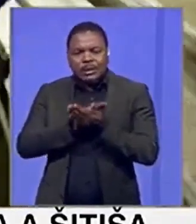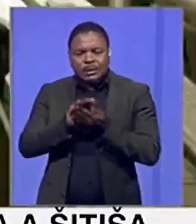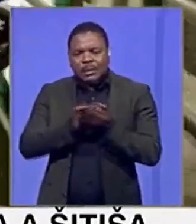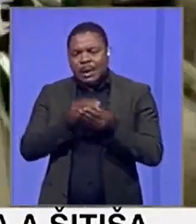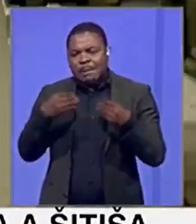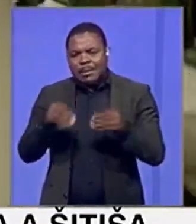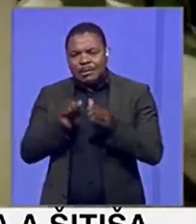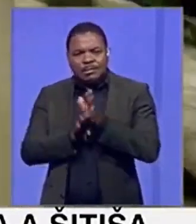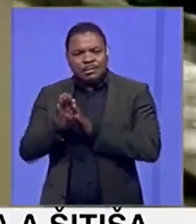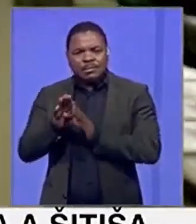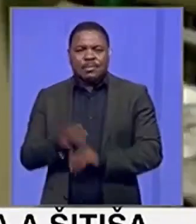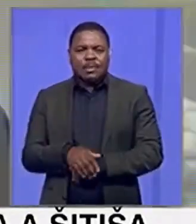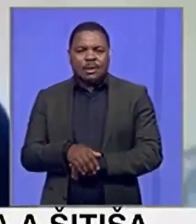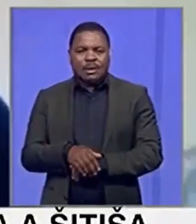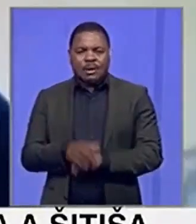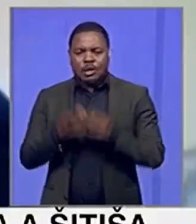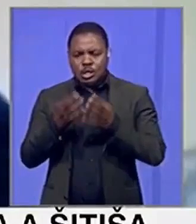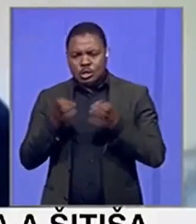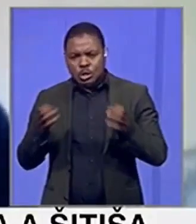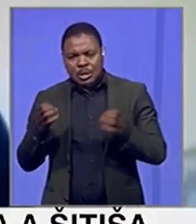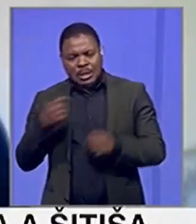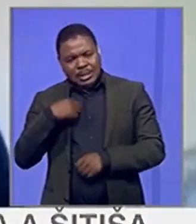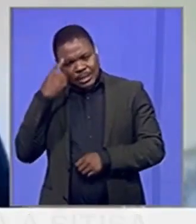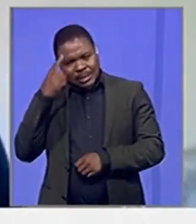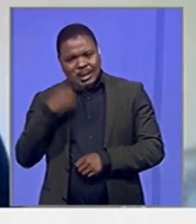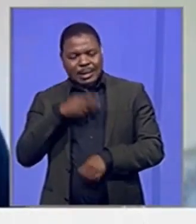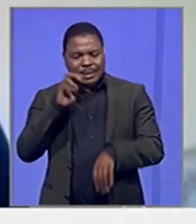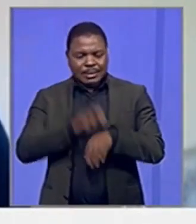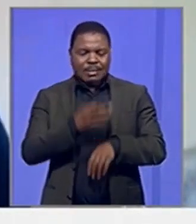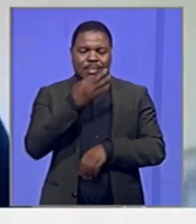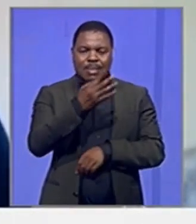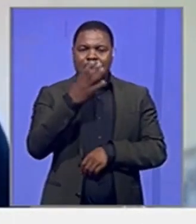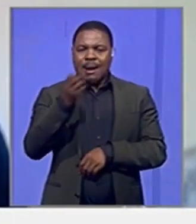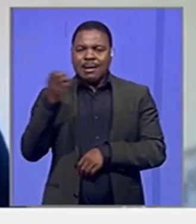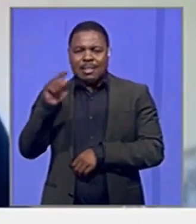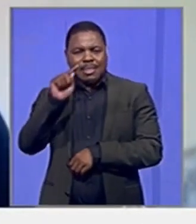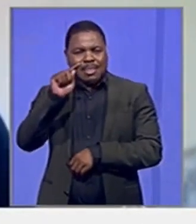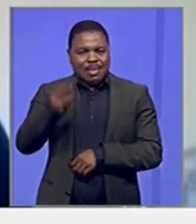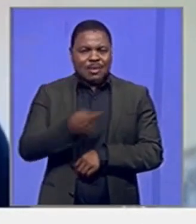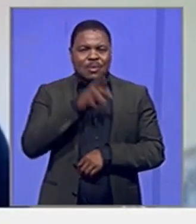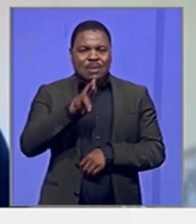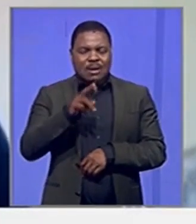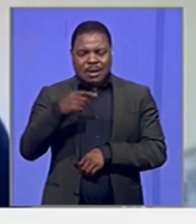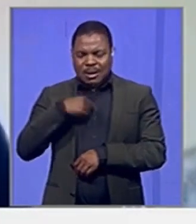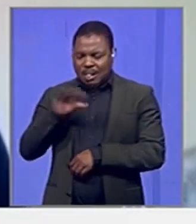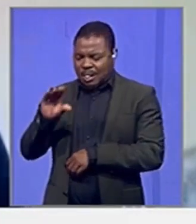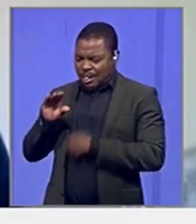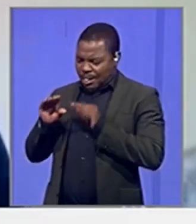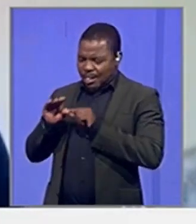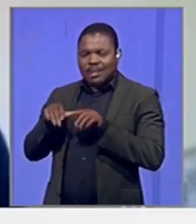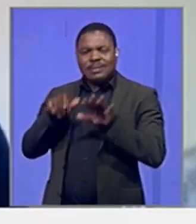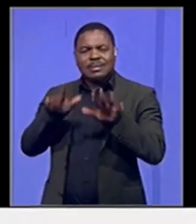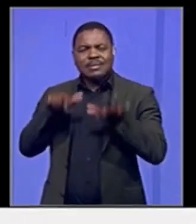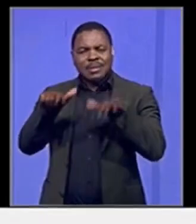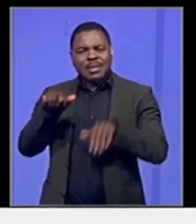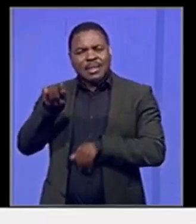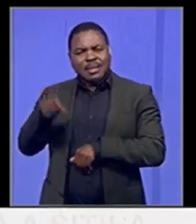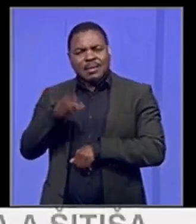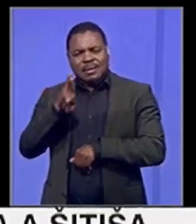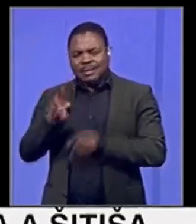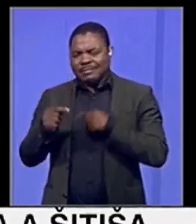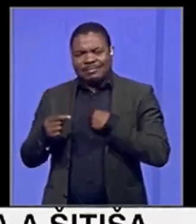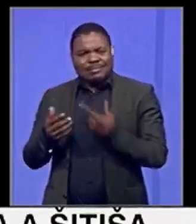The equipment at the time that I was sourcing was about 300,000 rand, and I only had 17,000 rand to my